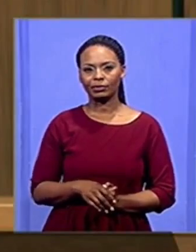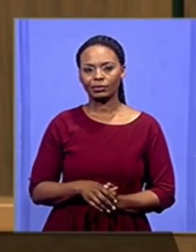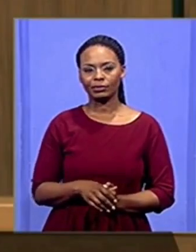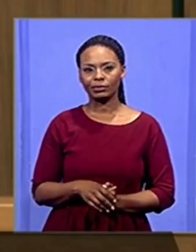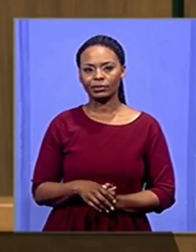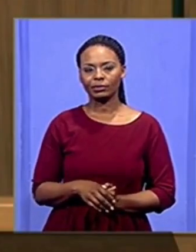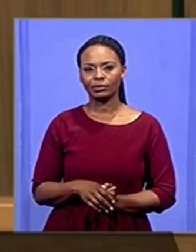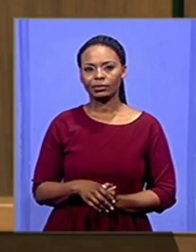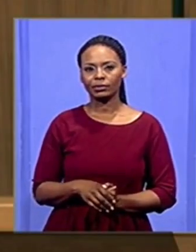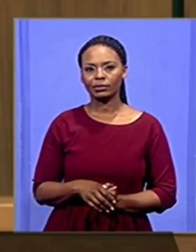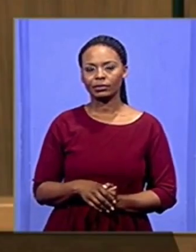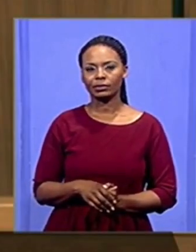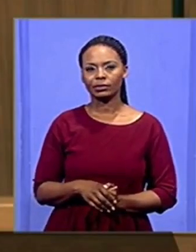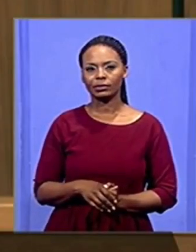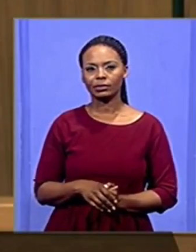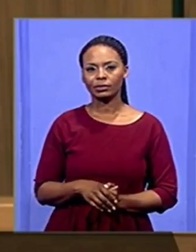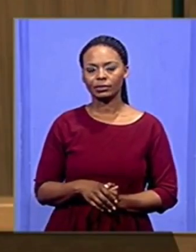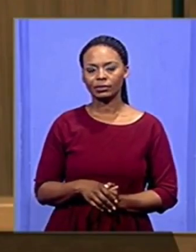The